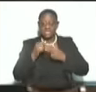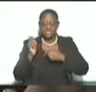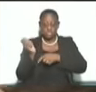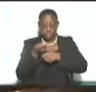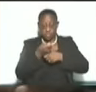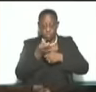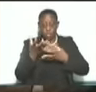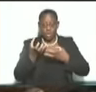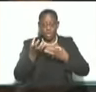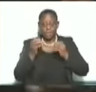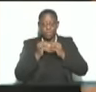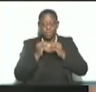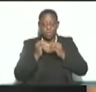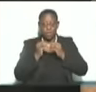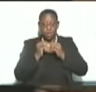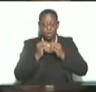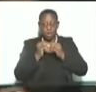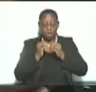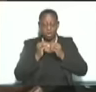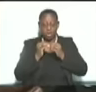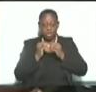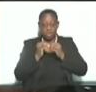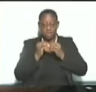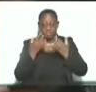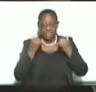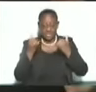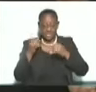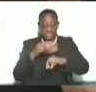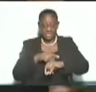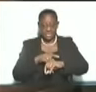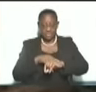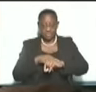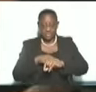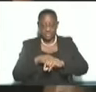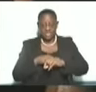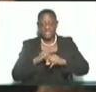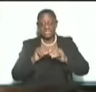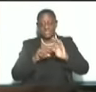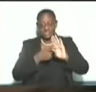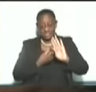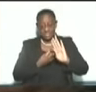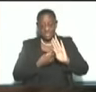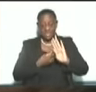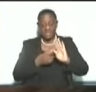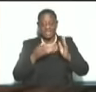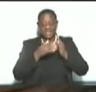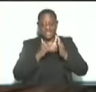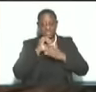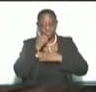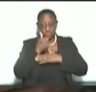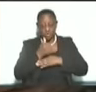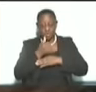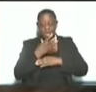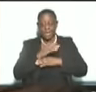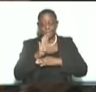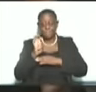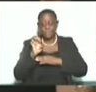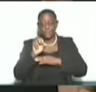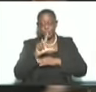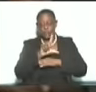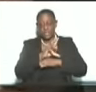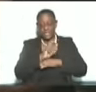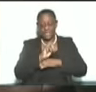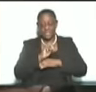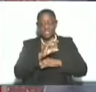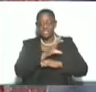place right here at home. Wish granted. That's because tomorrow, Fast Pitch softball once again taking center stage at the Blue Hills playing fields. Charles